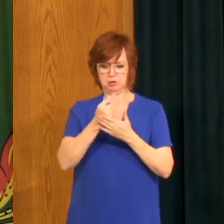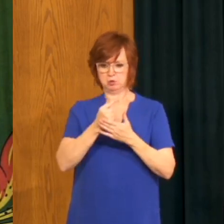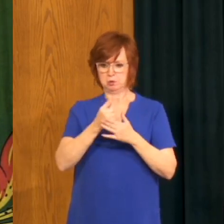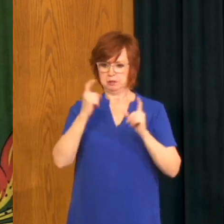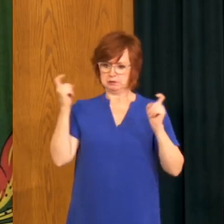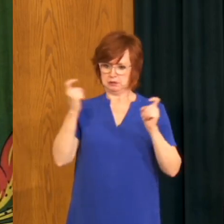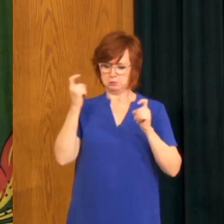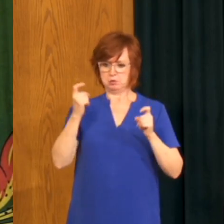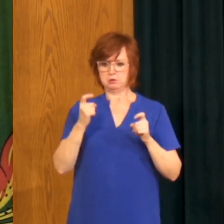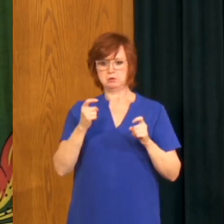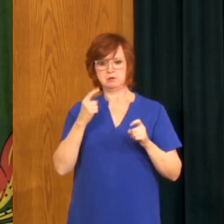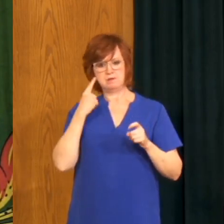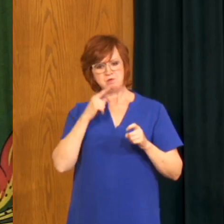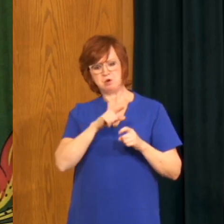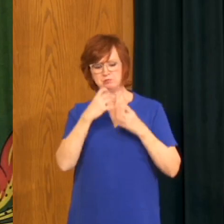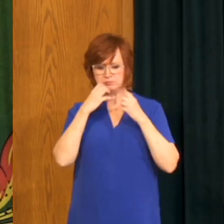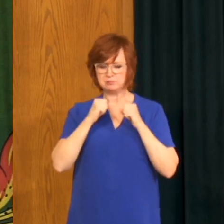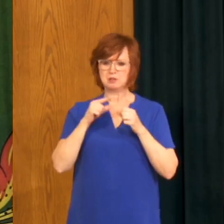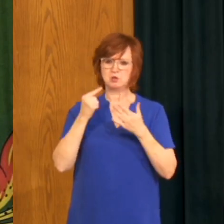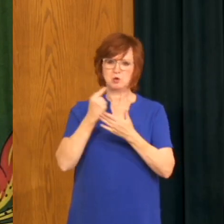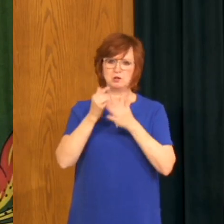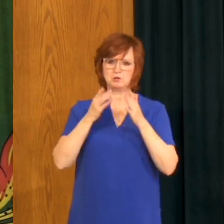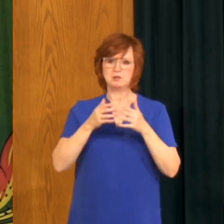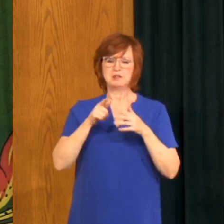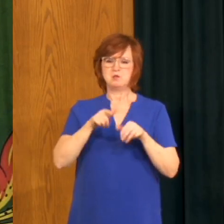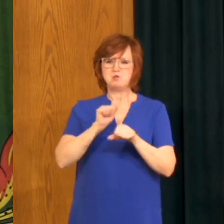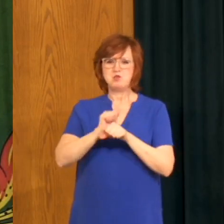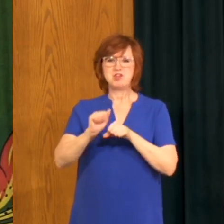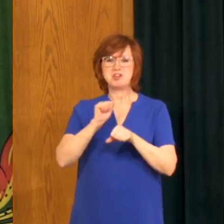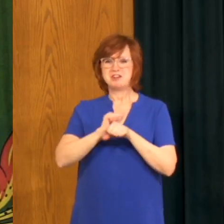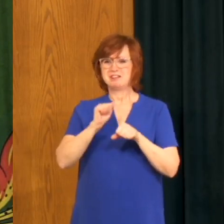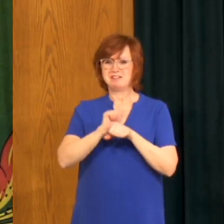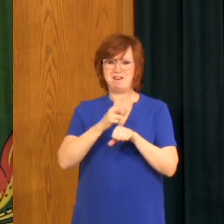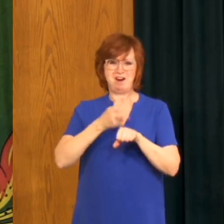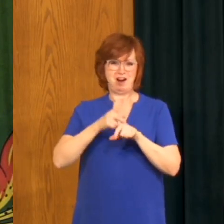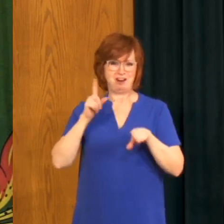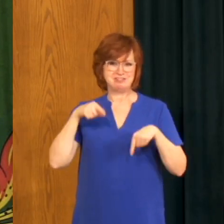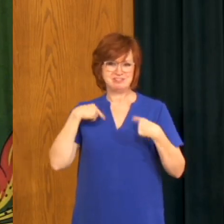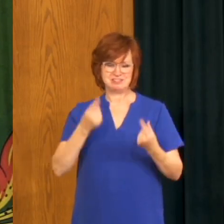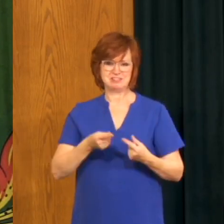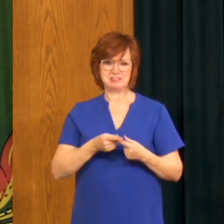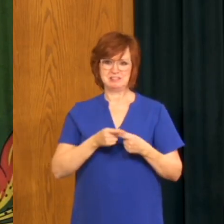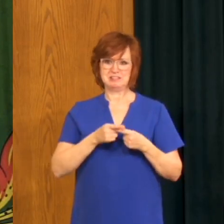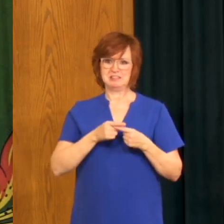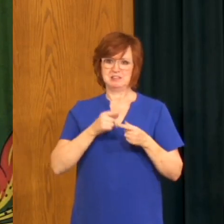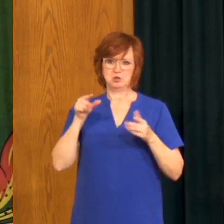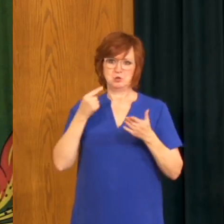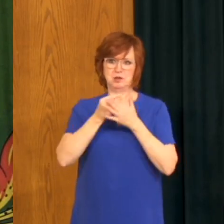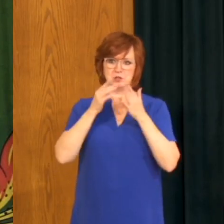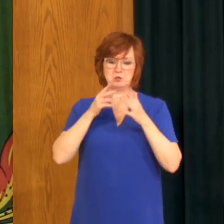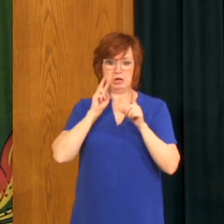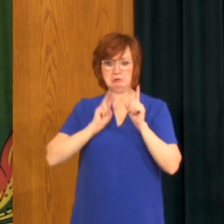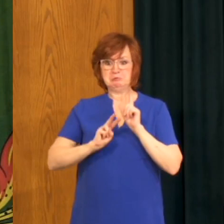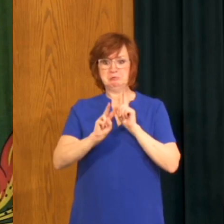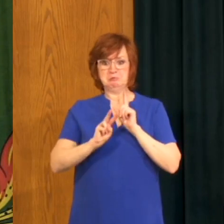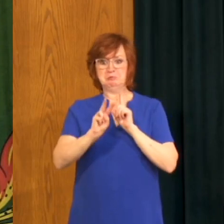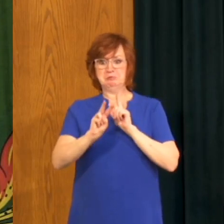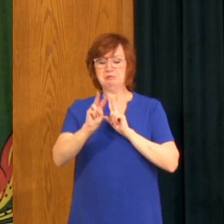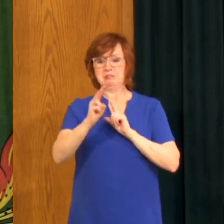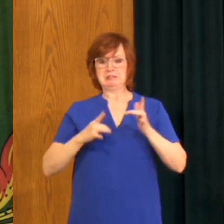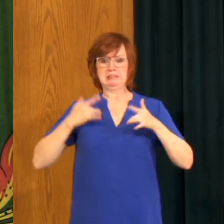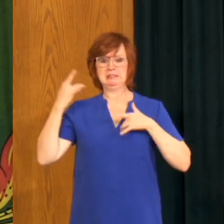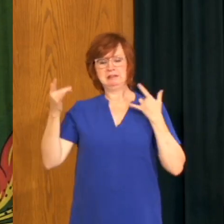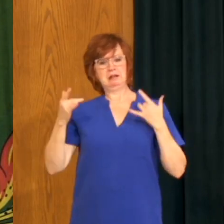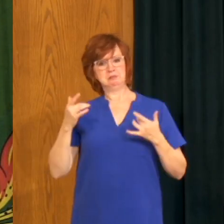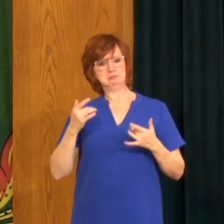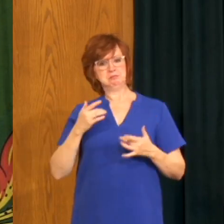of for the graduates that have worked so hard and quite frankly, I think are looking forward to some type of a celebration, celebrating